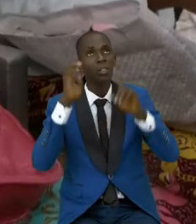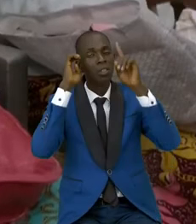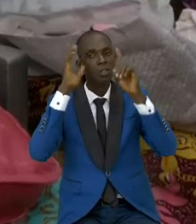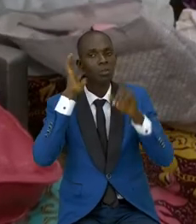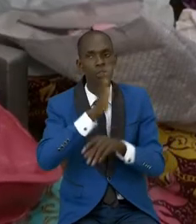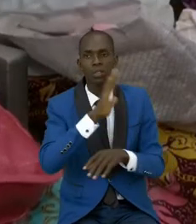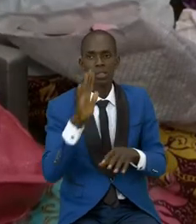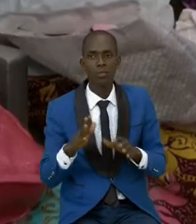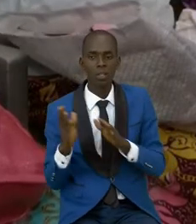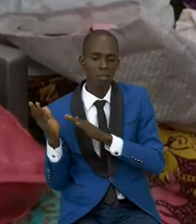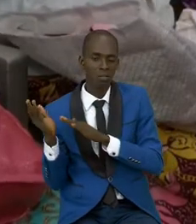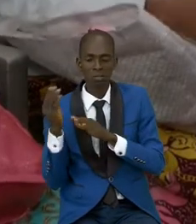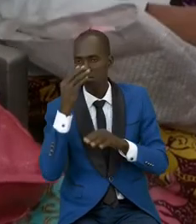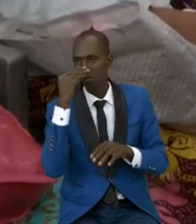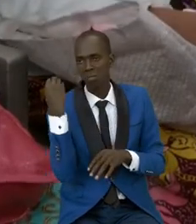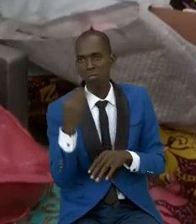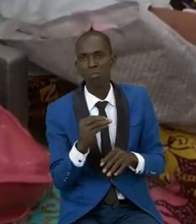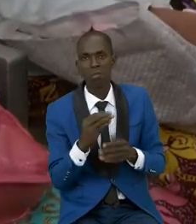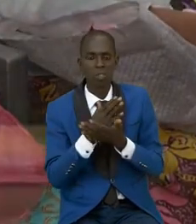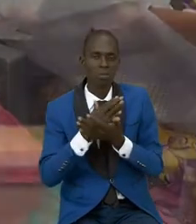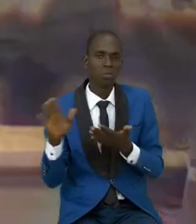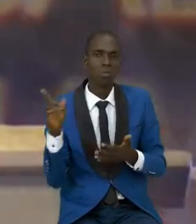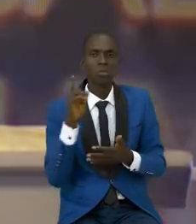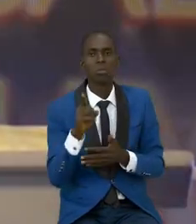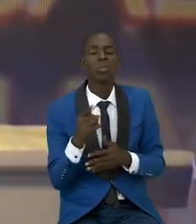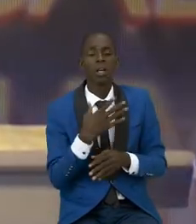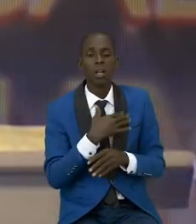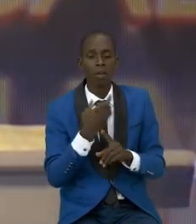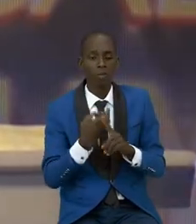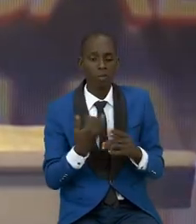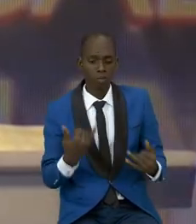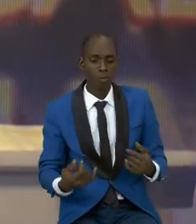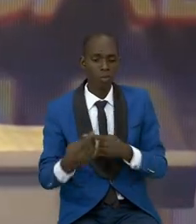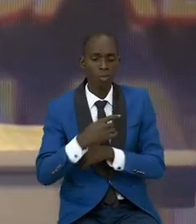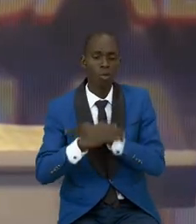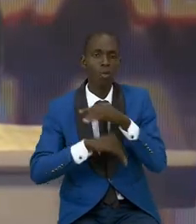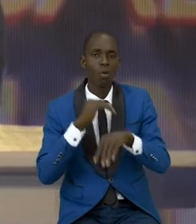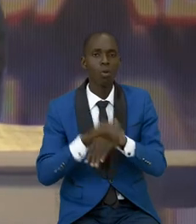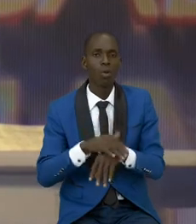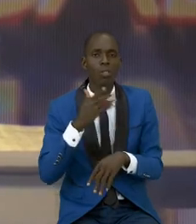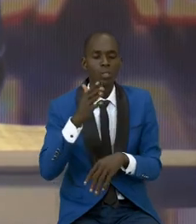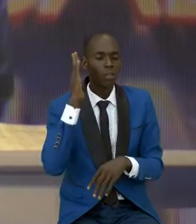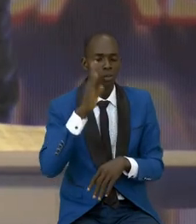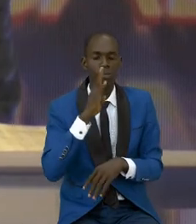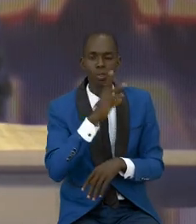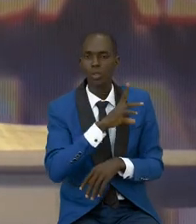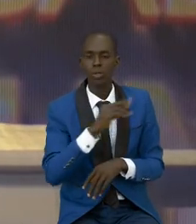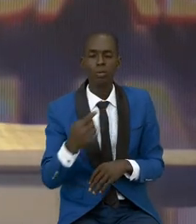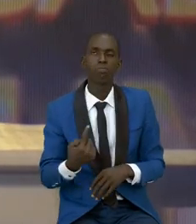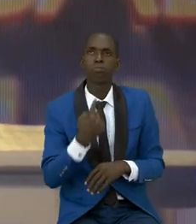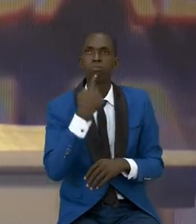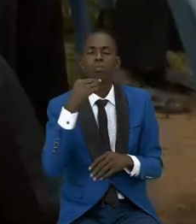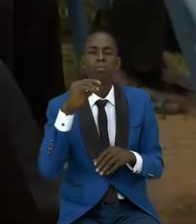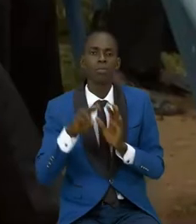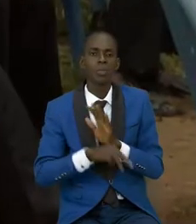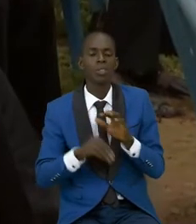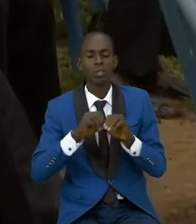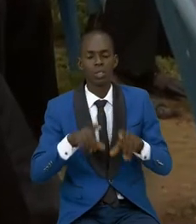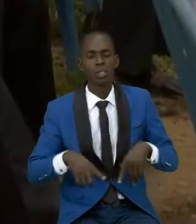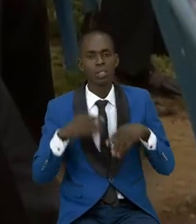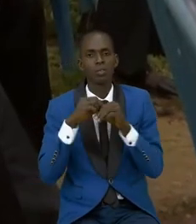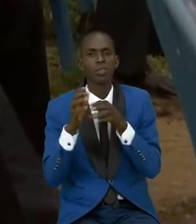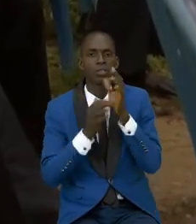you. And from this day on, there'll be no disappointment in your life, in Jesus'